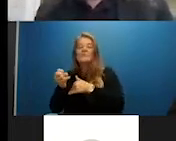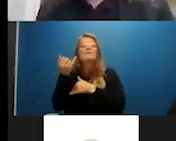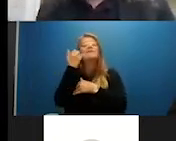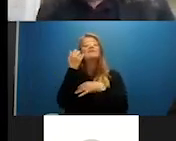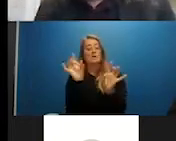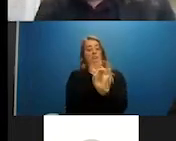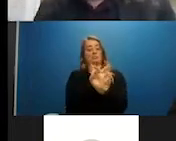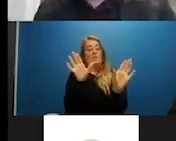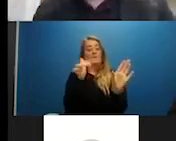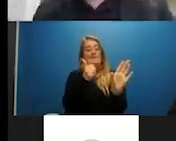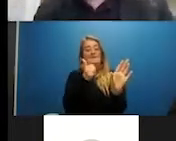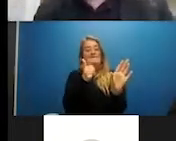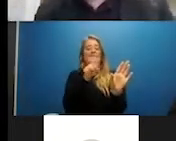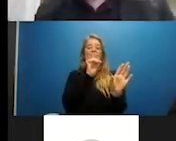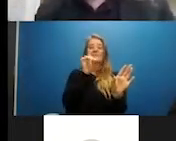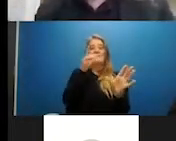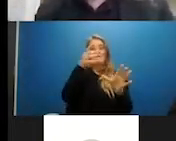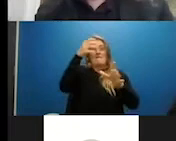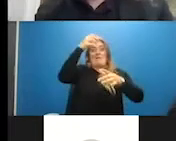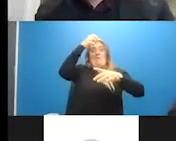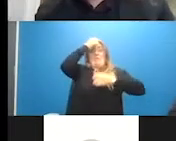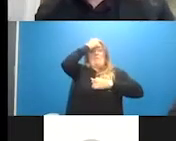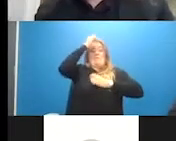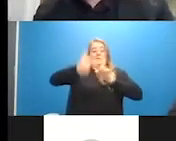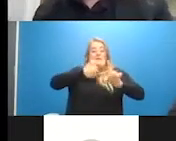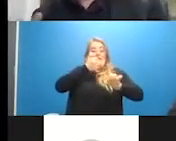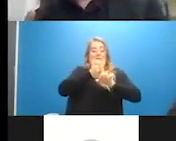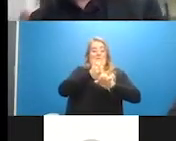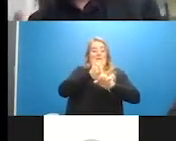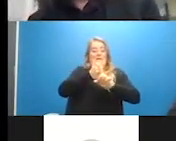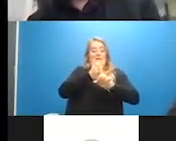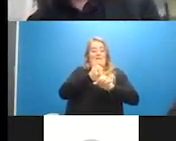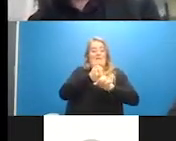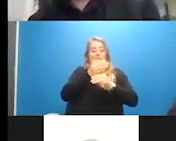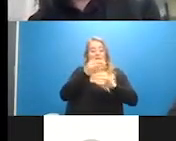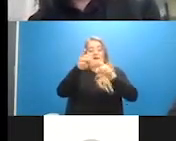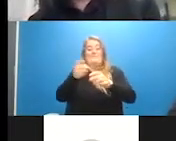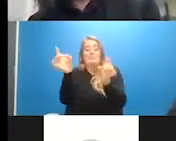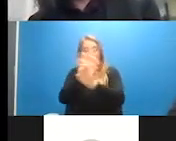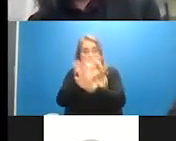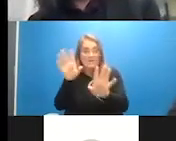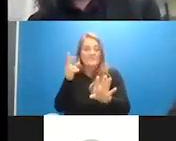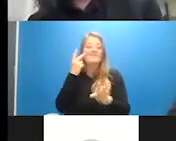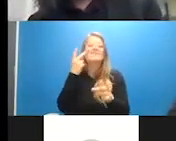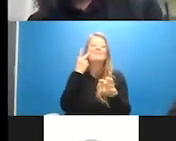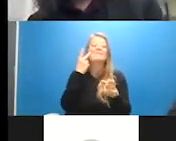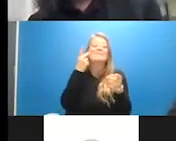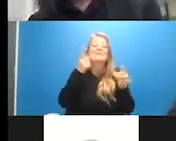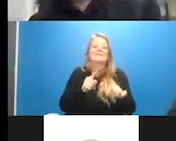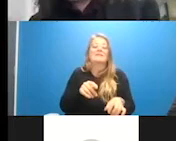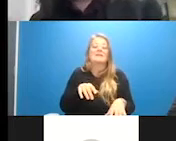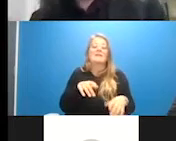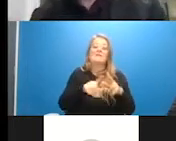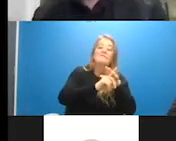an extension of the colonial wound, then you see the instinct, flight, freeze, and fight, as a survival instinct in